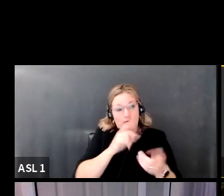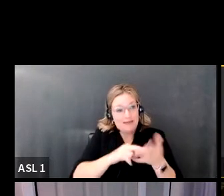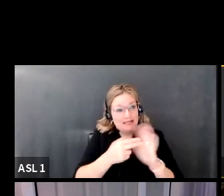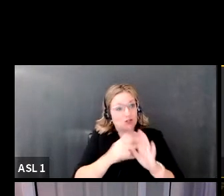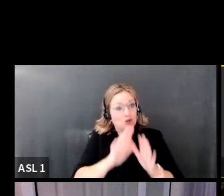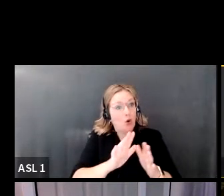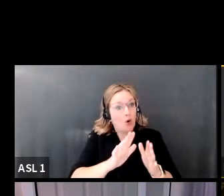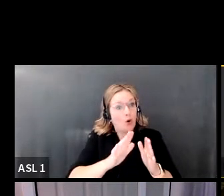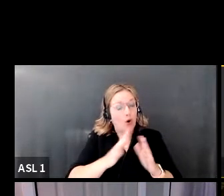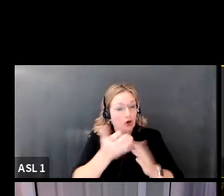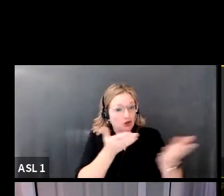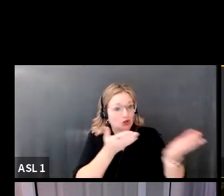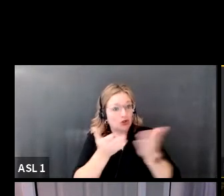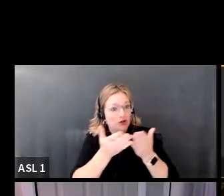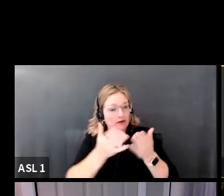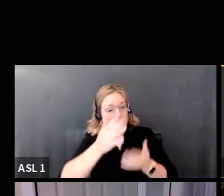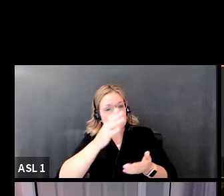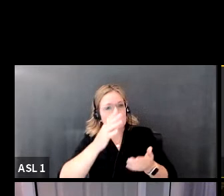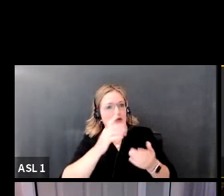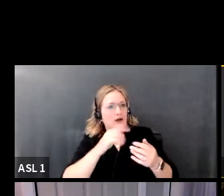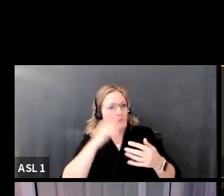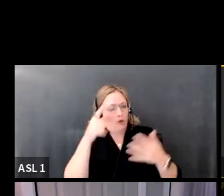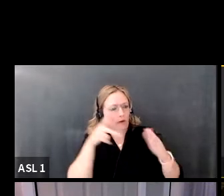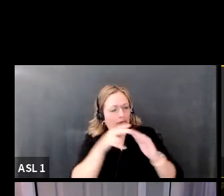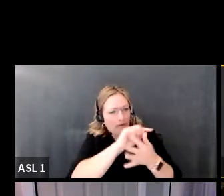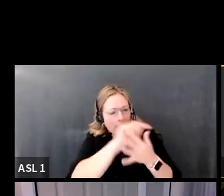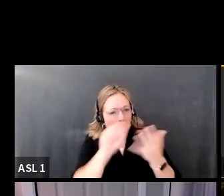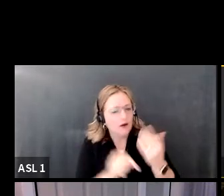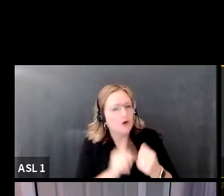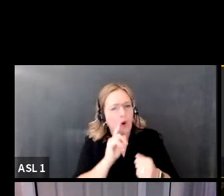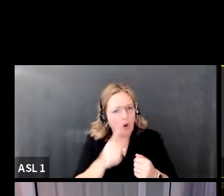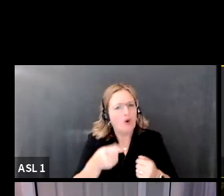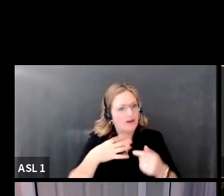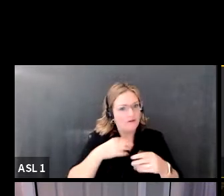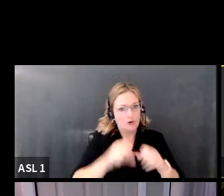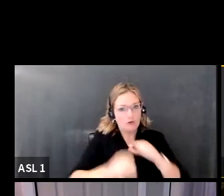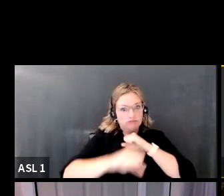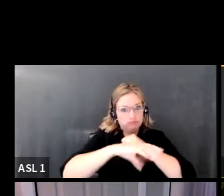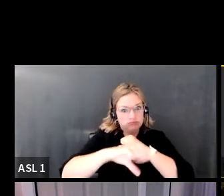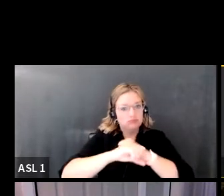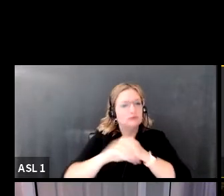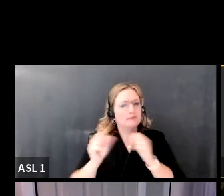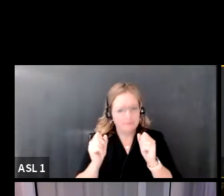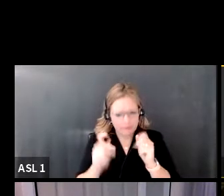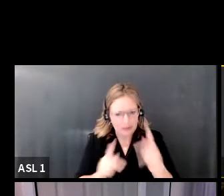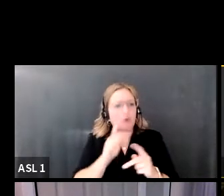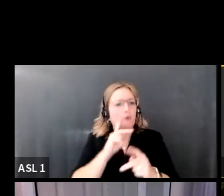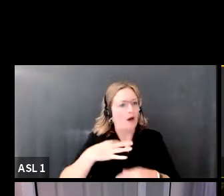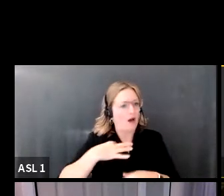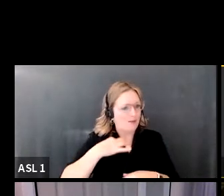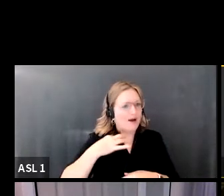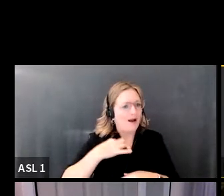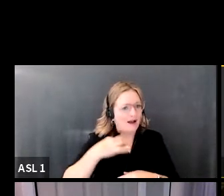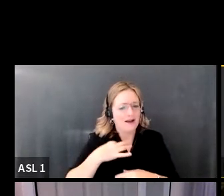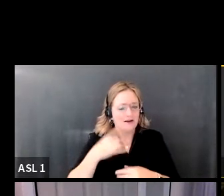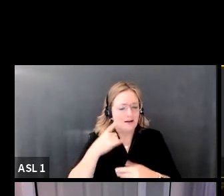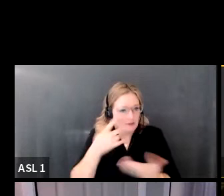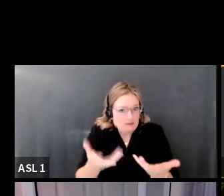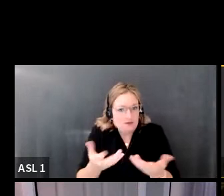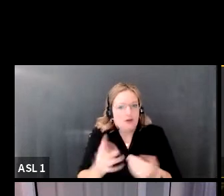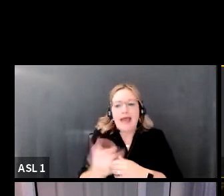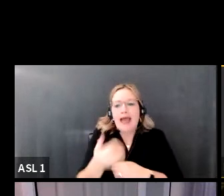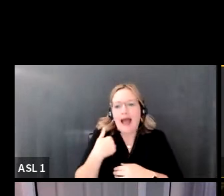that transition there will be ample people that apply for those positions in this city when they are posted uh with